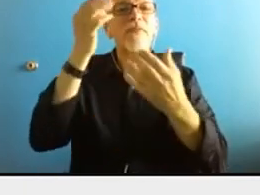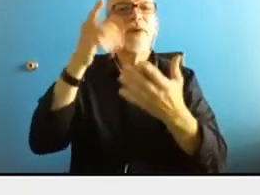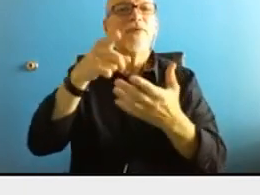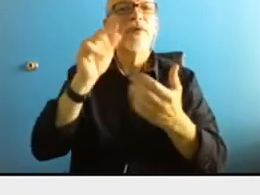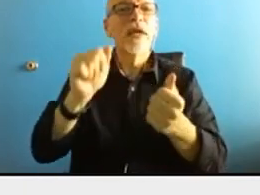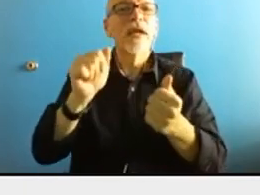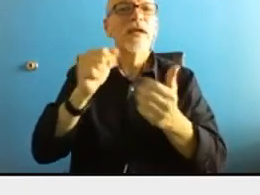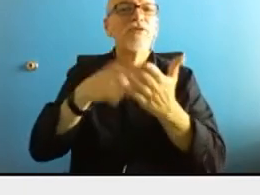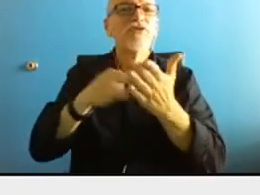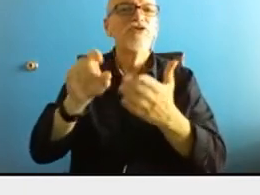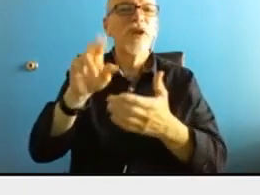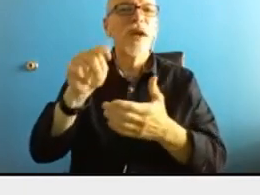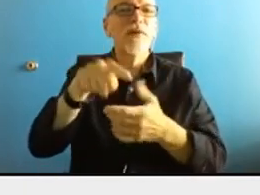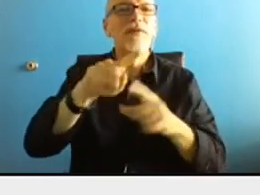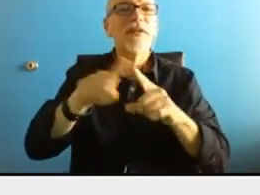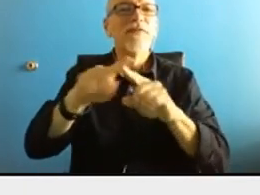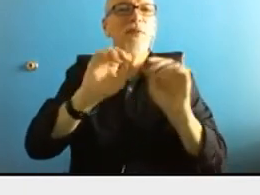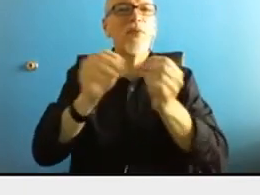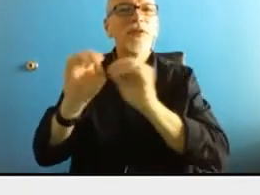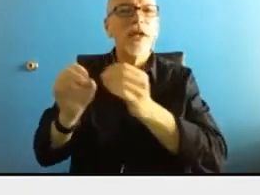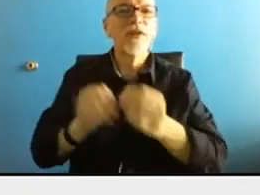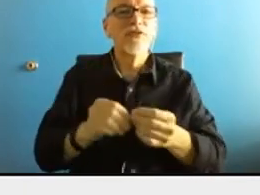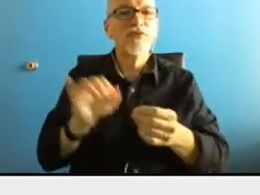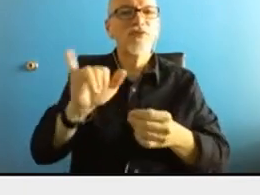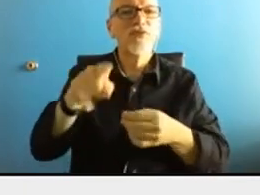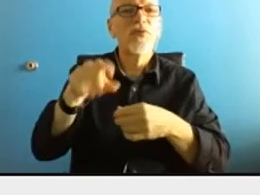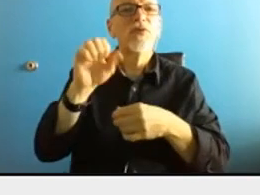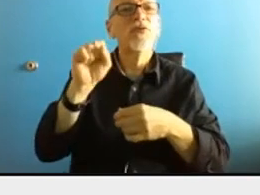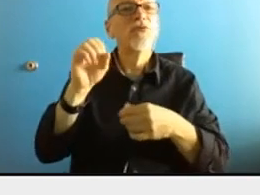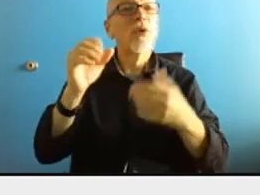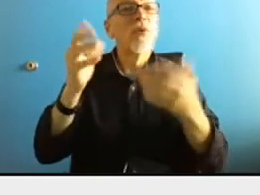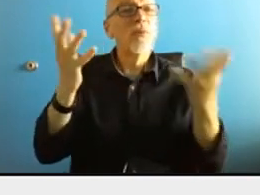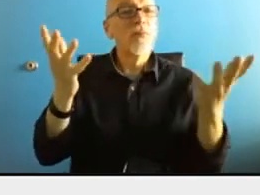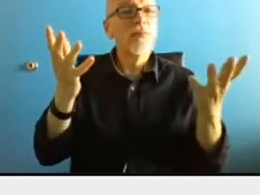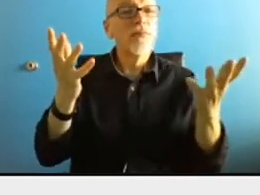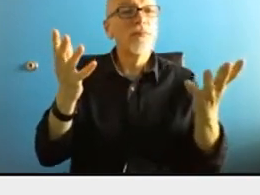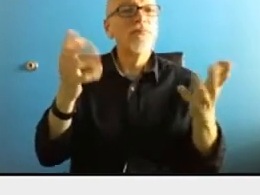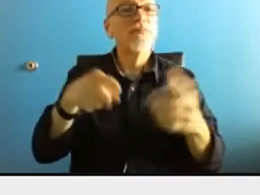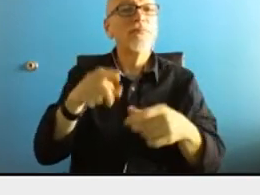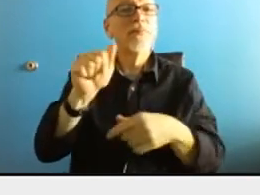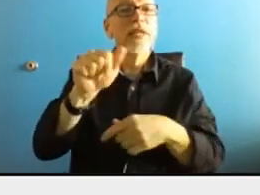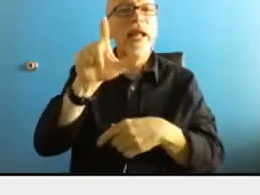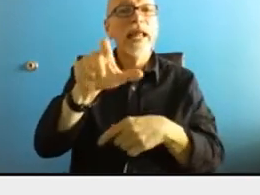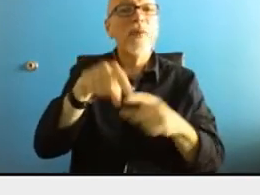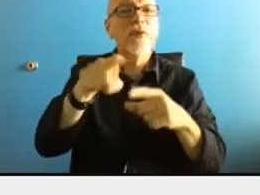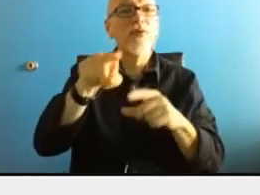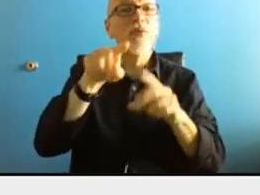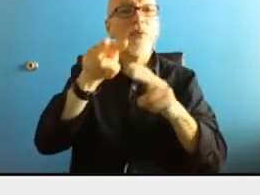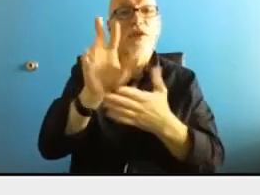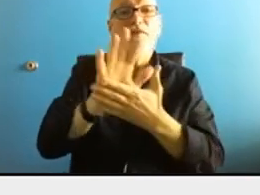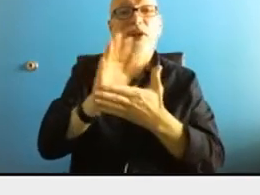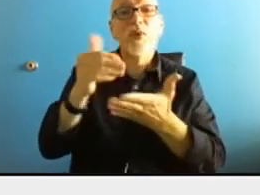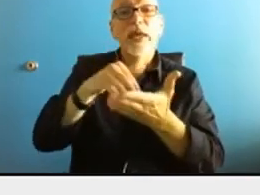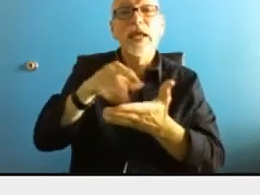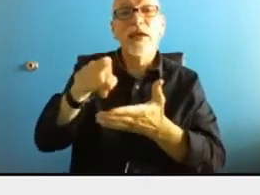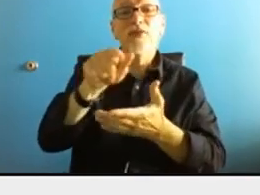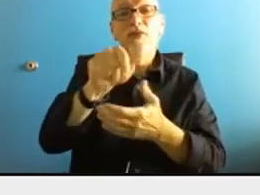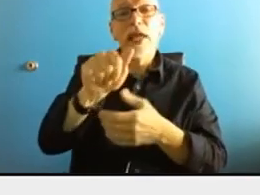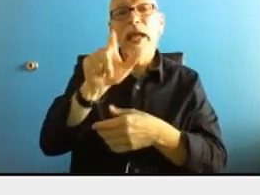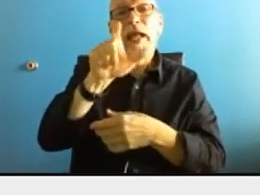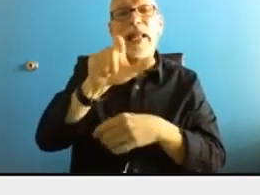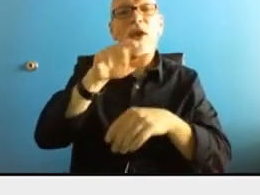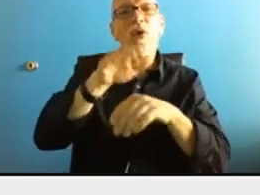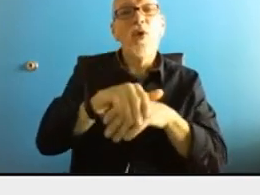check out these organizations as well too. So this is clickable. So when you watch the video back, you can literally click